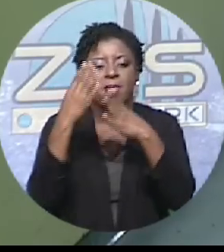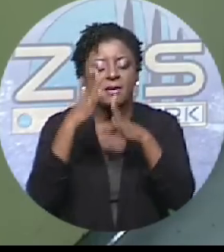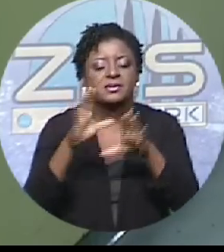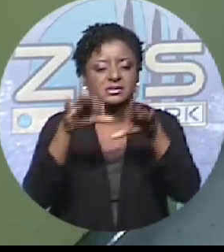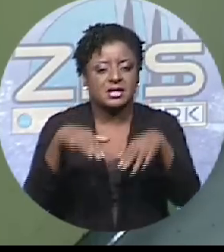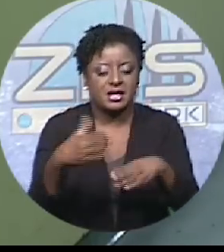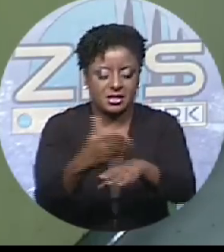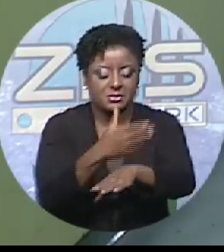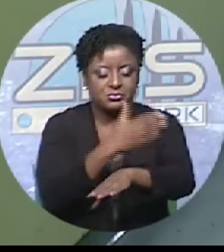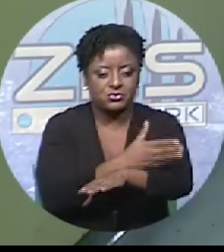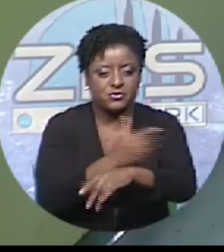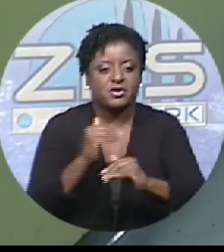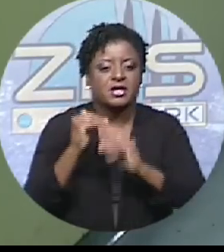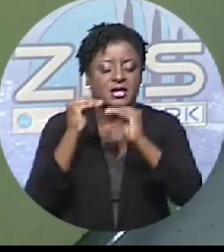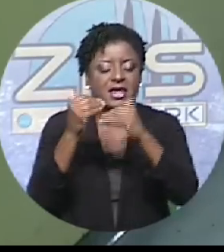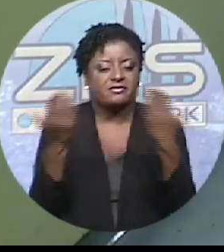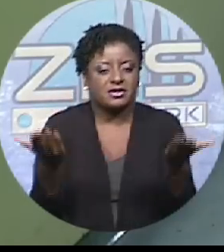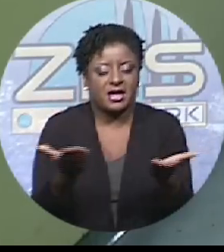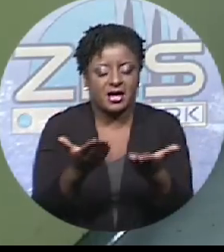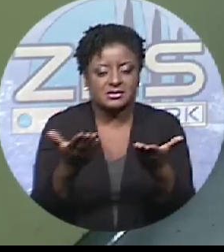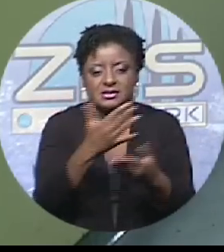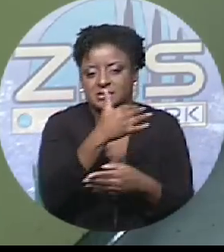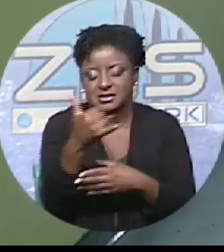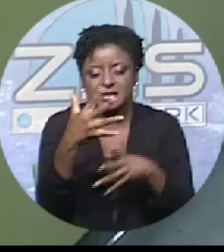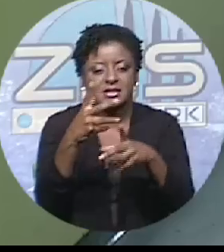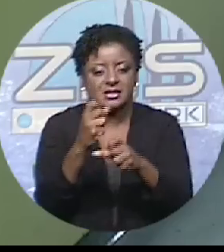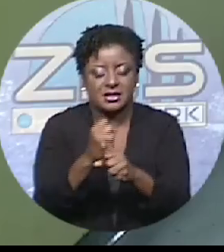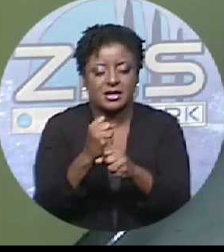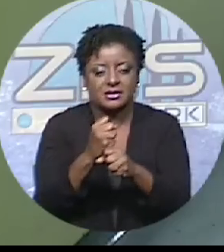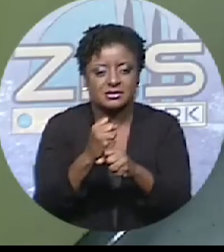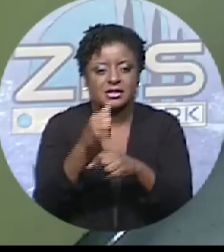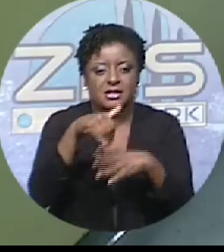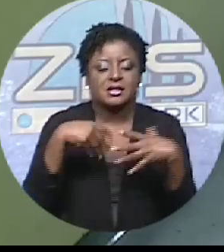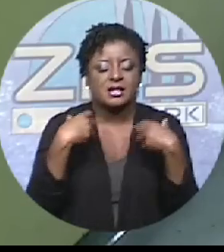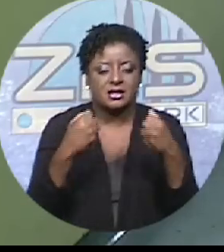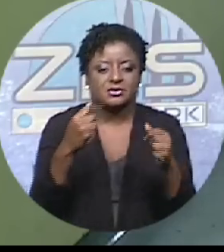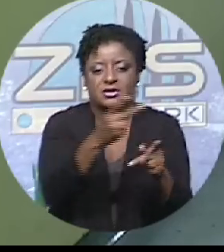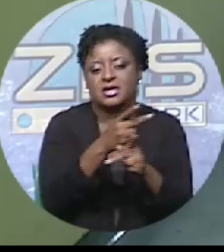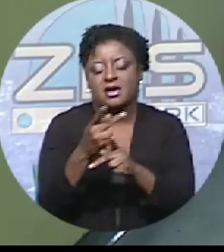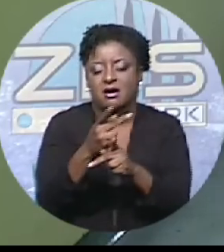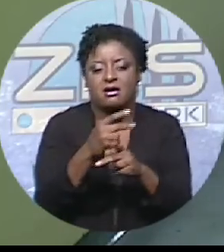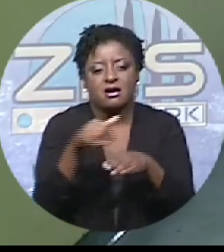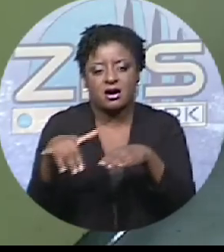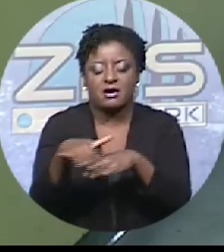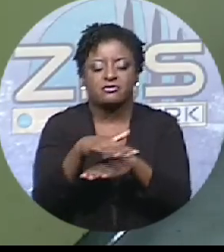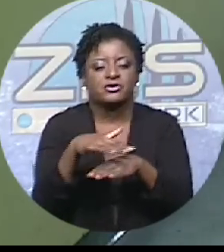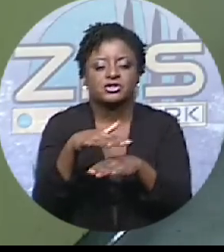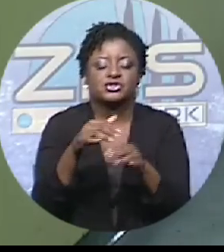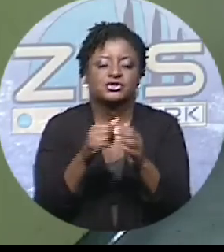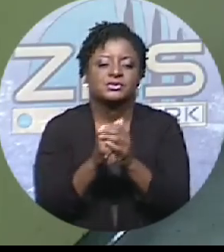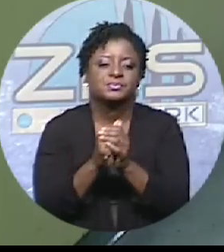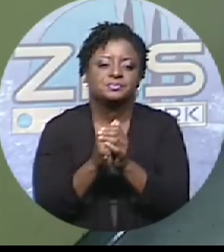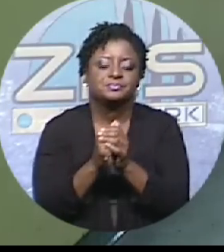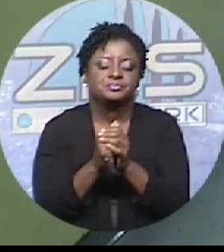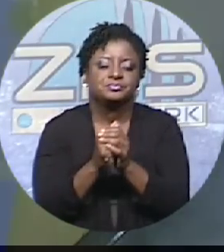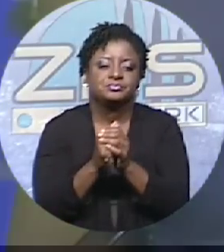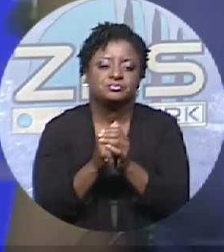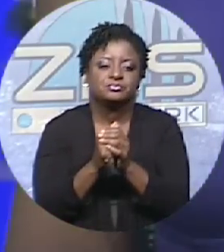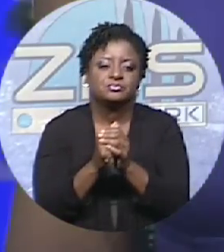improve the level of access they receive in universal health care coverage. C.S. Scatterley, ZNS Network